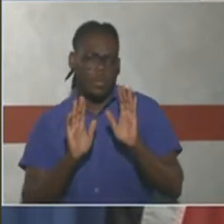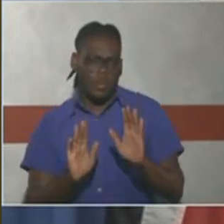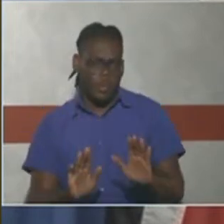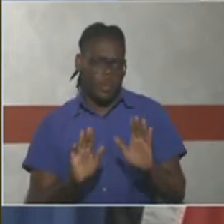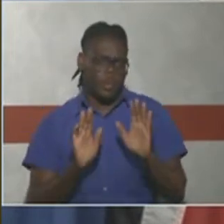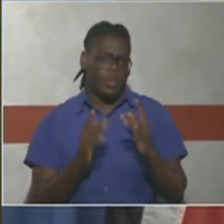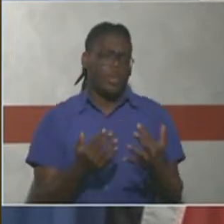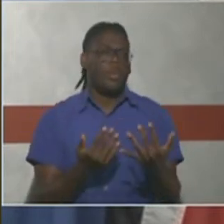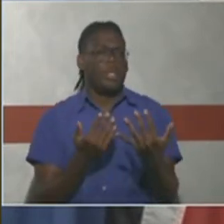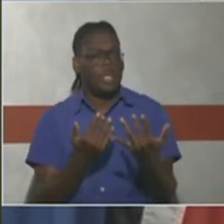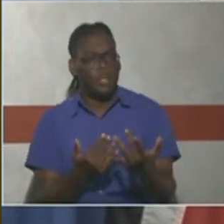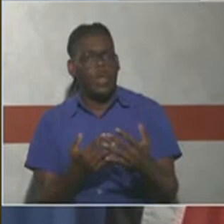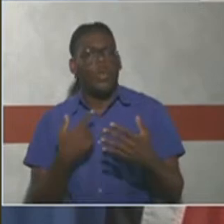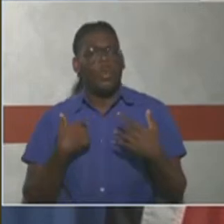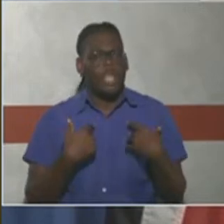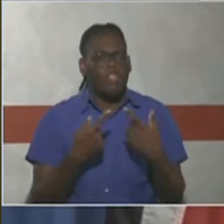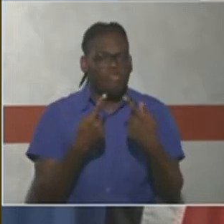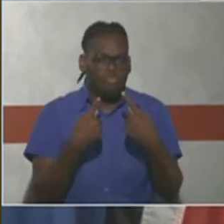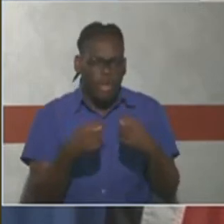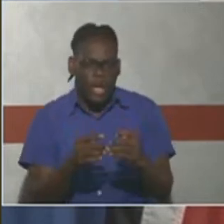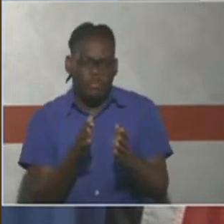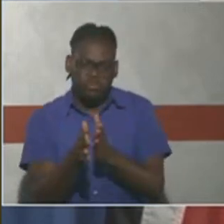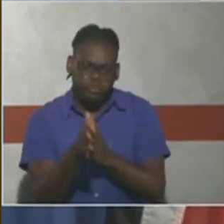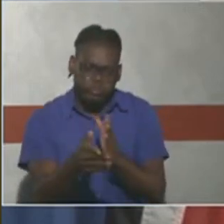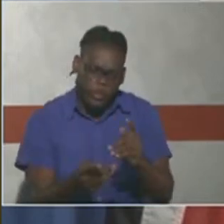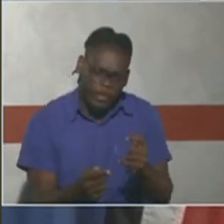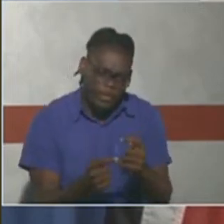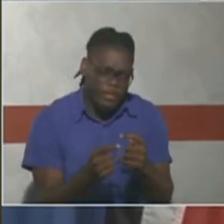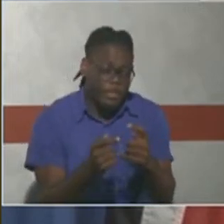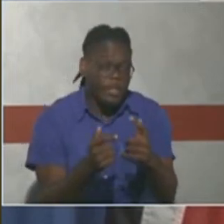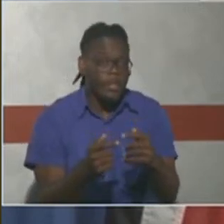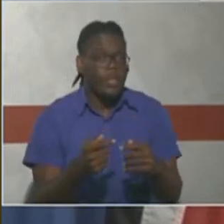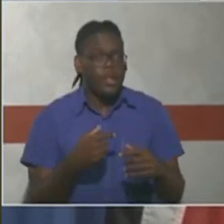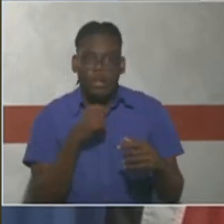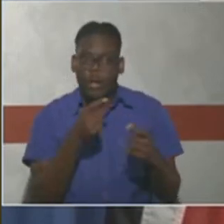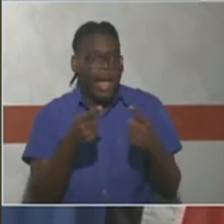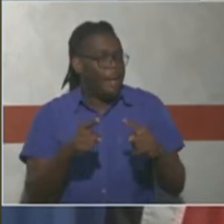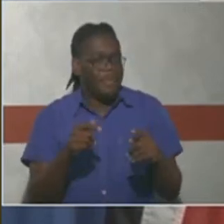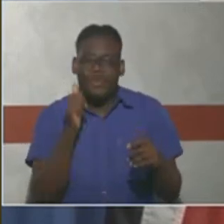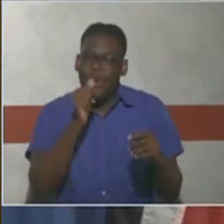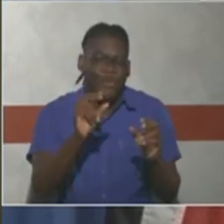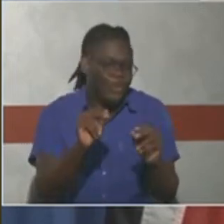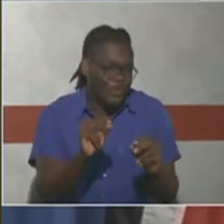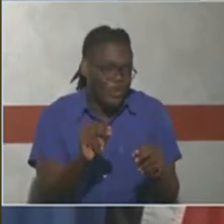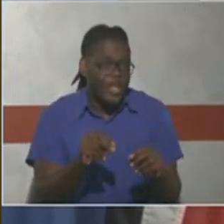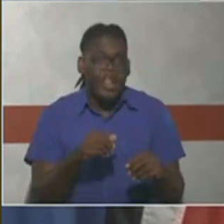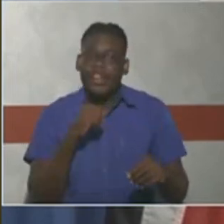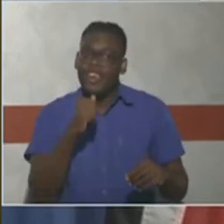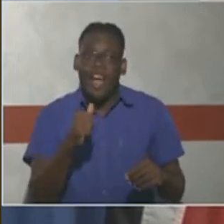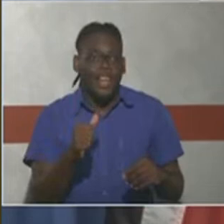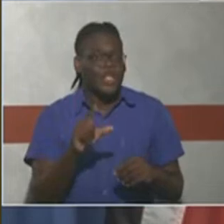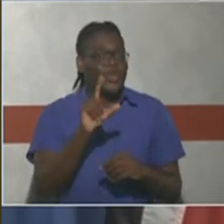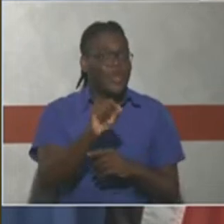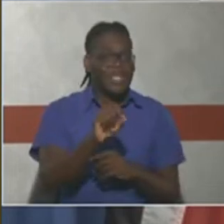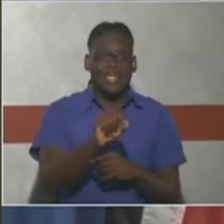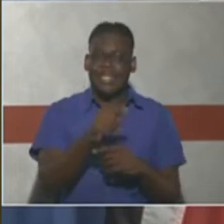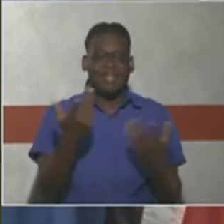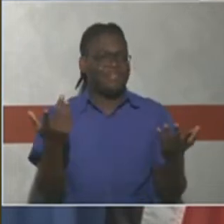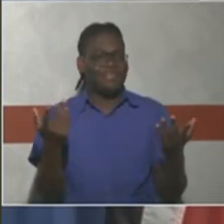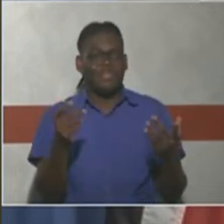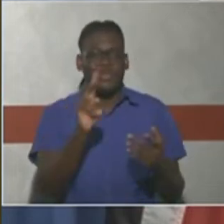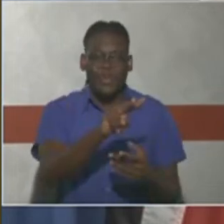at the earliest opportunity. It's not going to be tomorrow. It's not going to be 2023. But because there's a lot of work to be done, a lot of lead